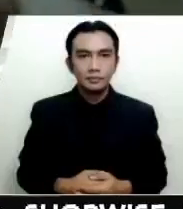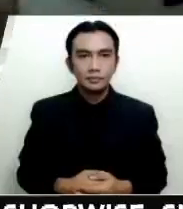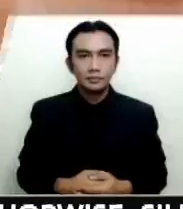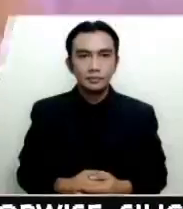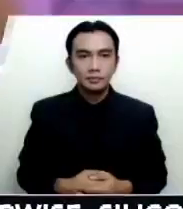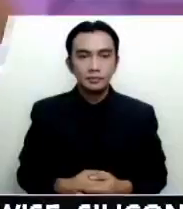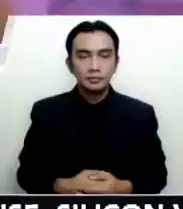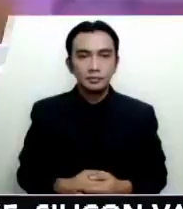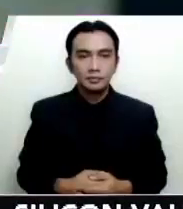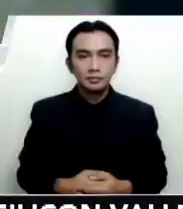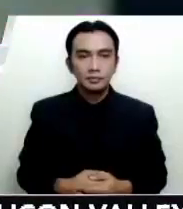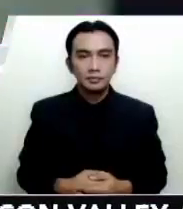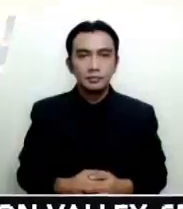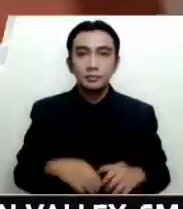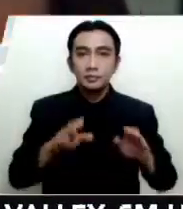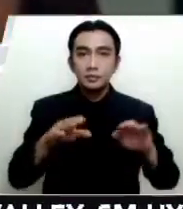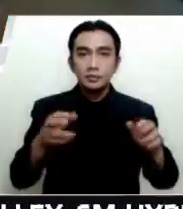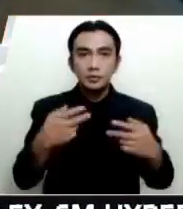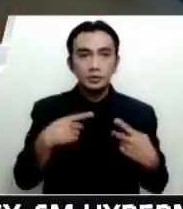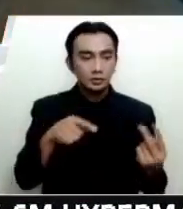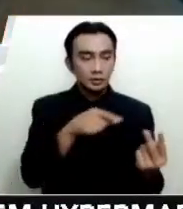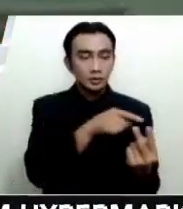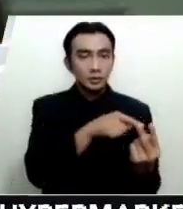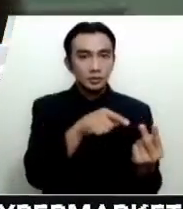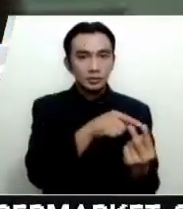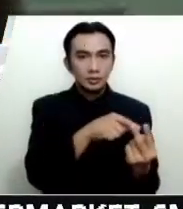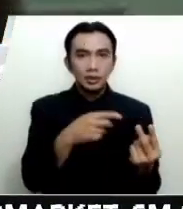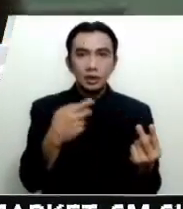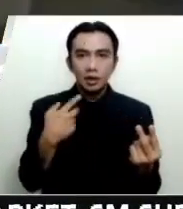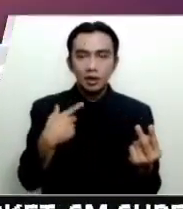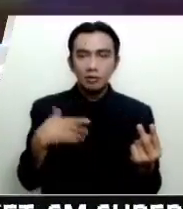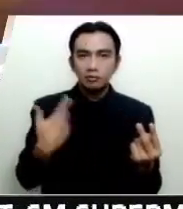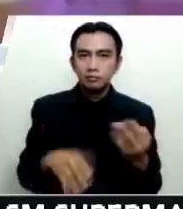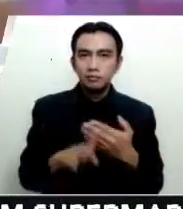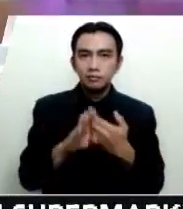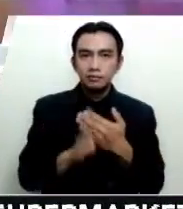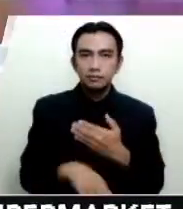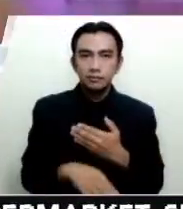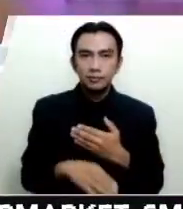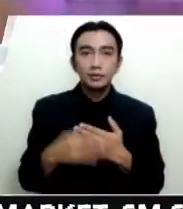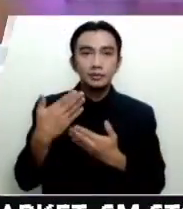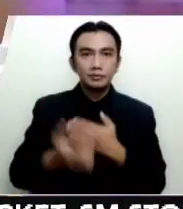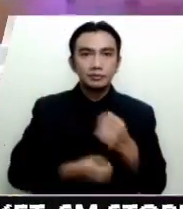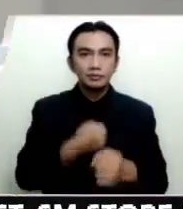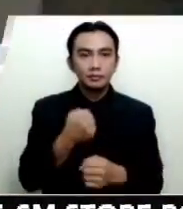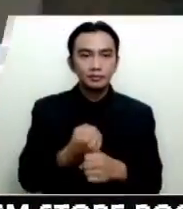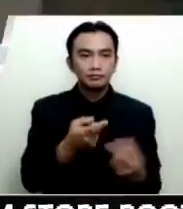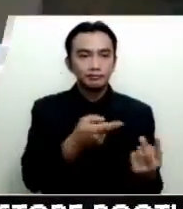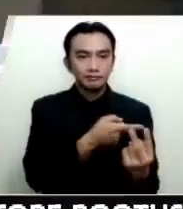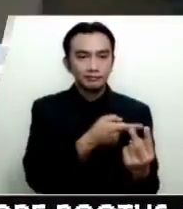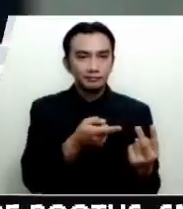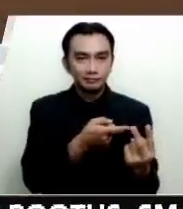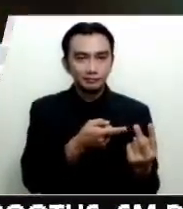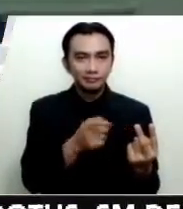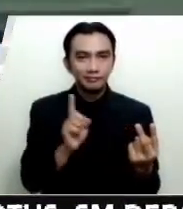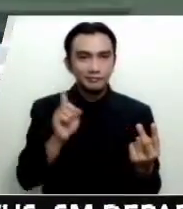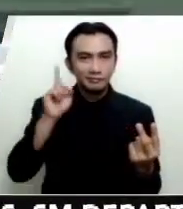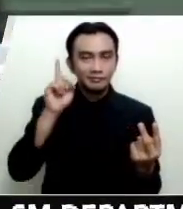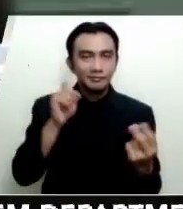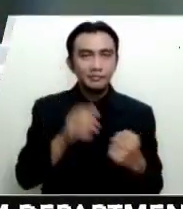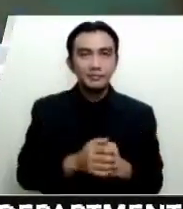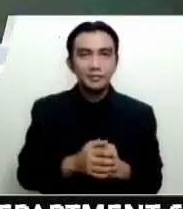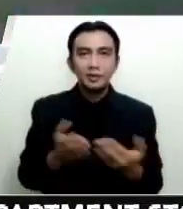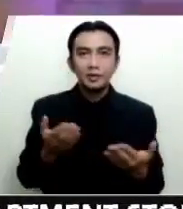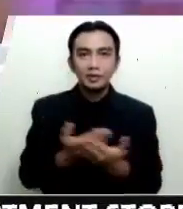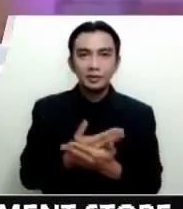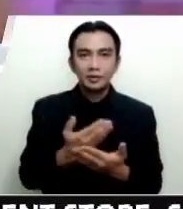Maliban sa balik tambalan sa pelikula, may pasabog na pagbabalik next year ang Dongyan. Bonggang comeback is on the way. Ang bagong season ng sitcom na Jose